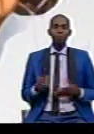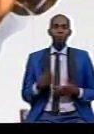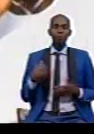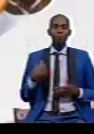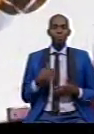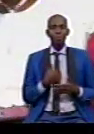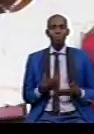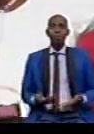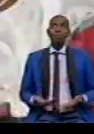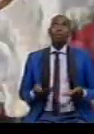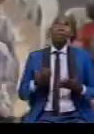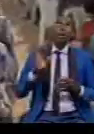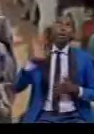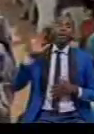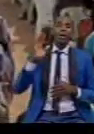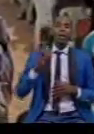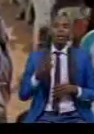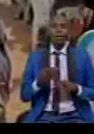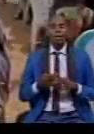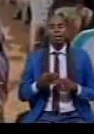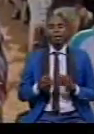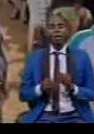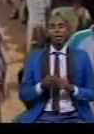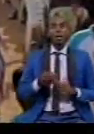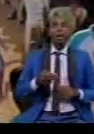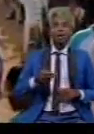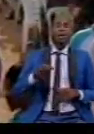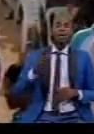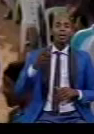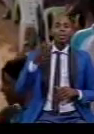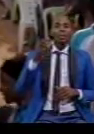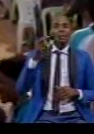And he gives us permanent authorization.